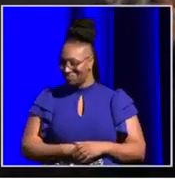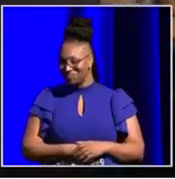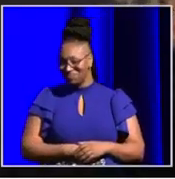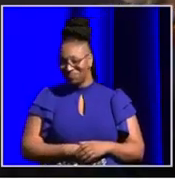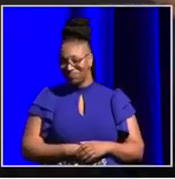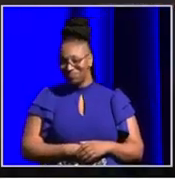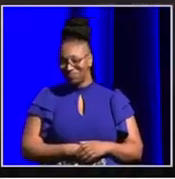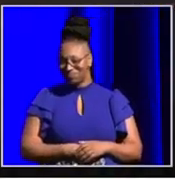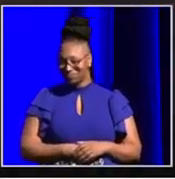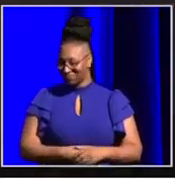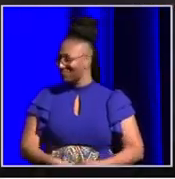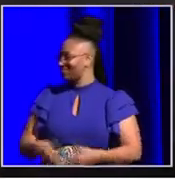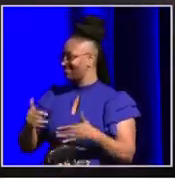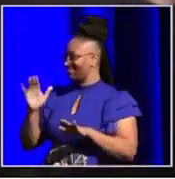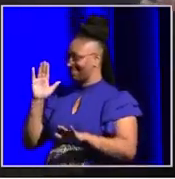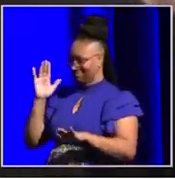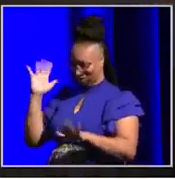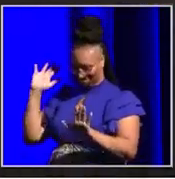Congratulations. Thank you, Judge.